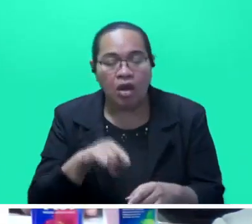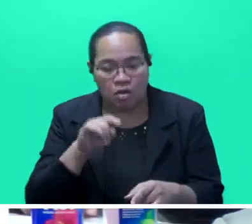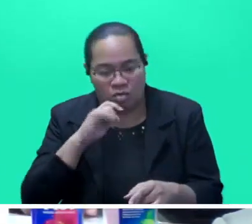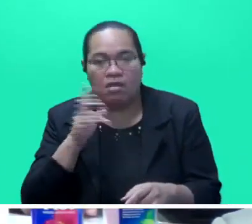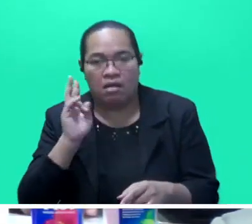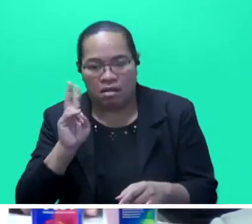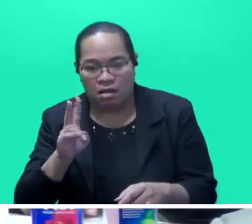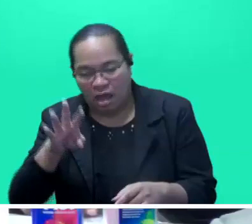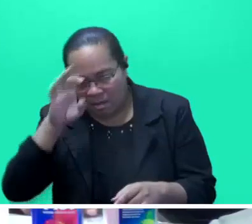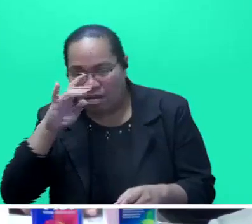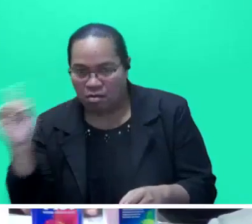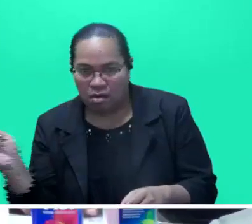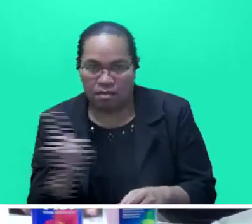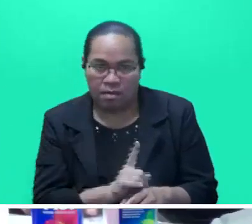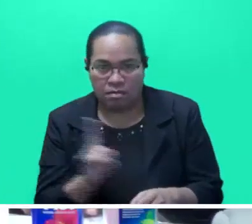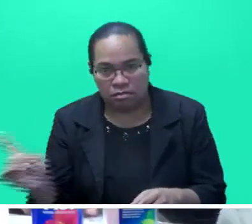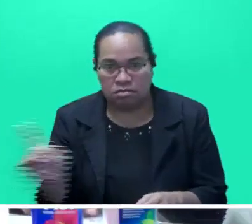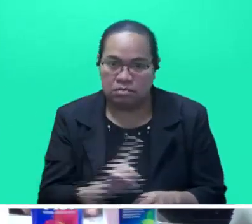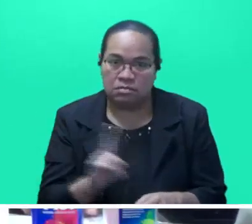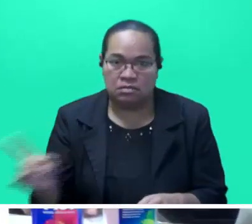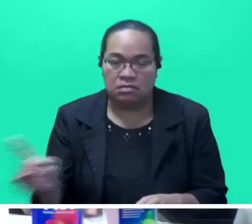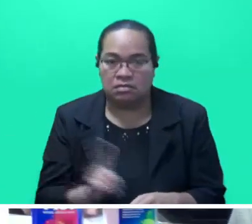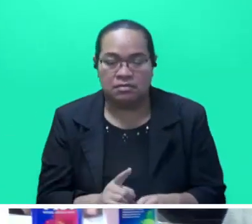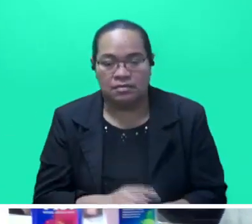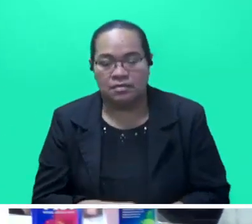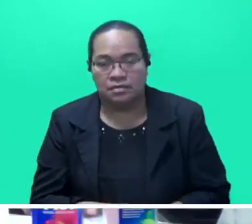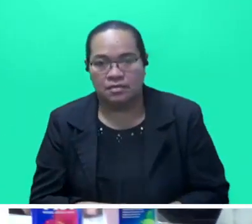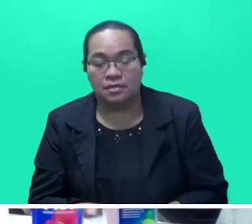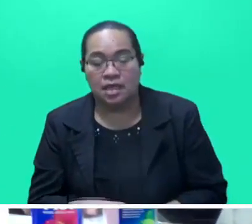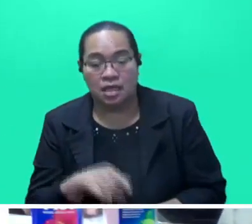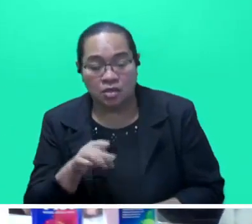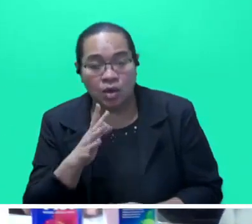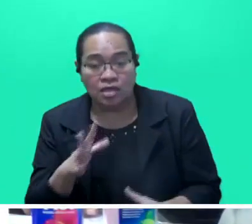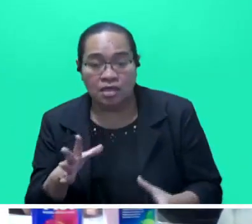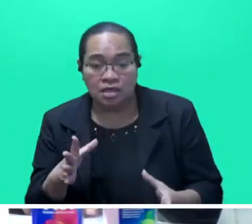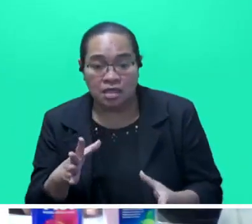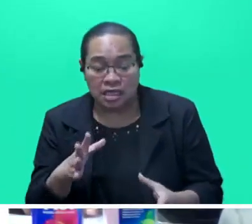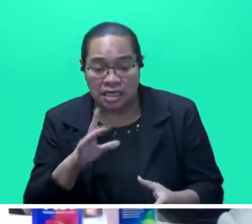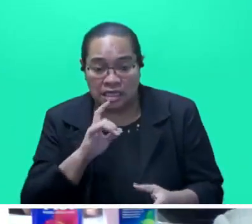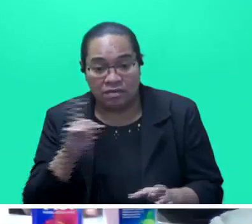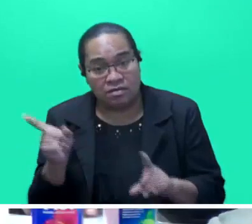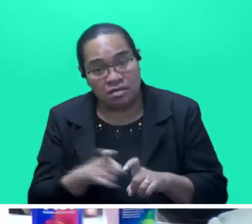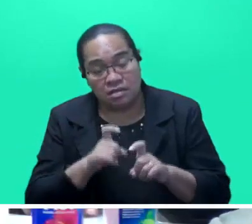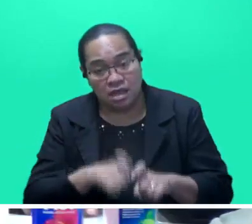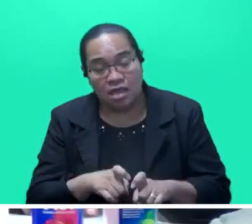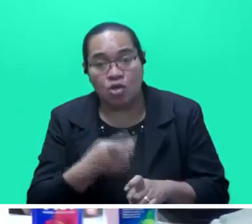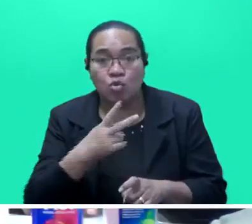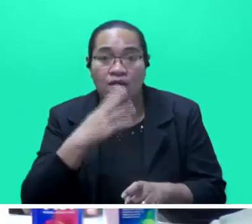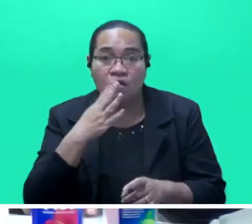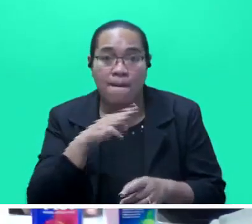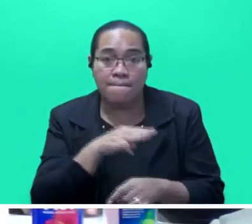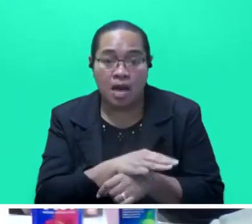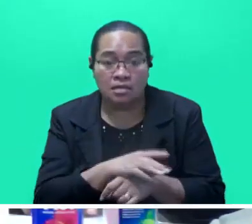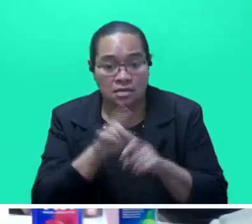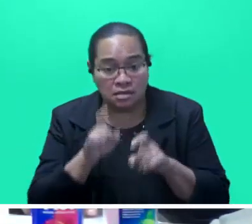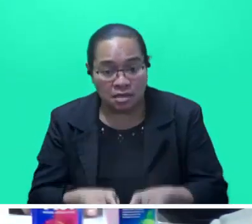standard guideline, an inmate is considered recidivist when he or she is admitted within 24 months from his or